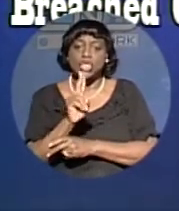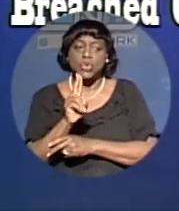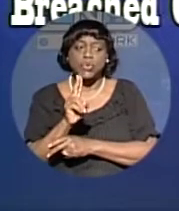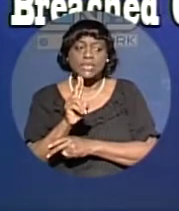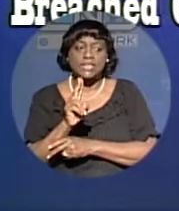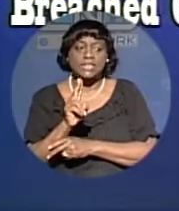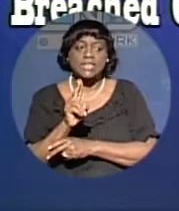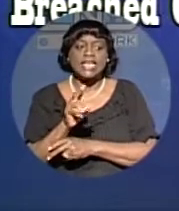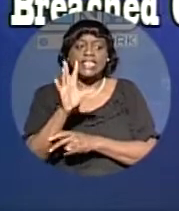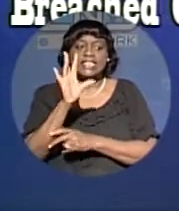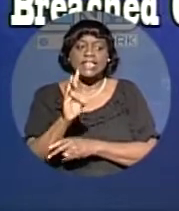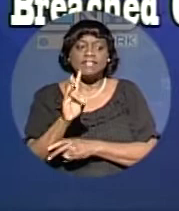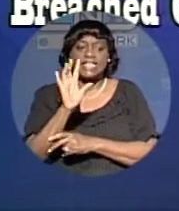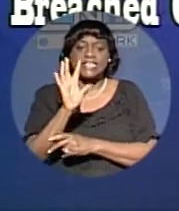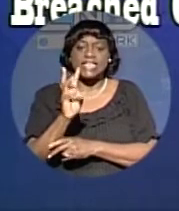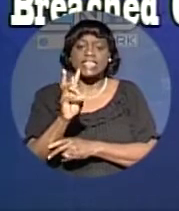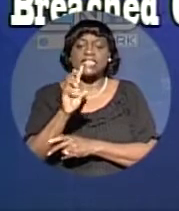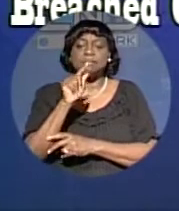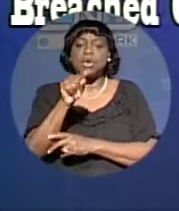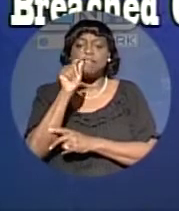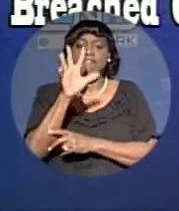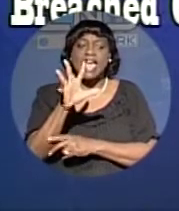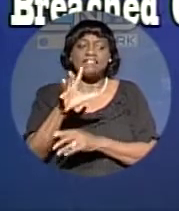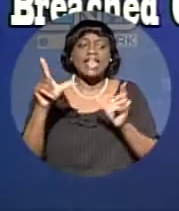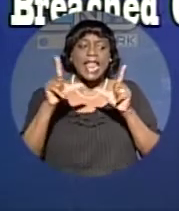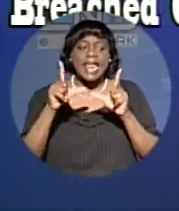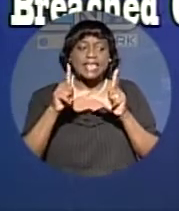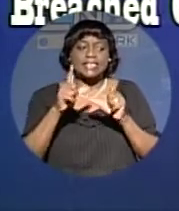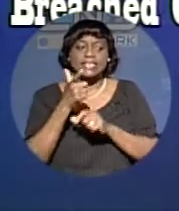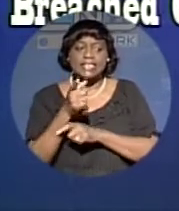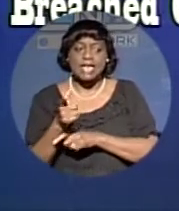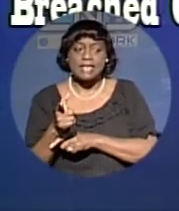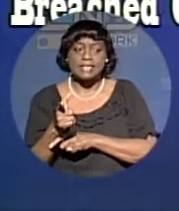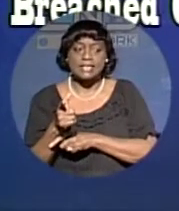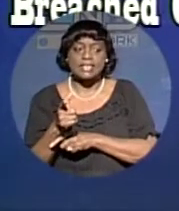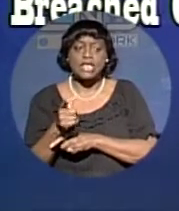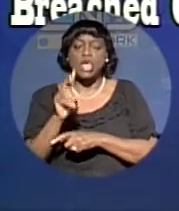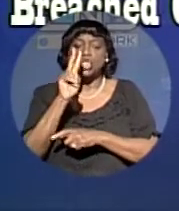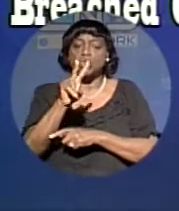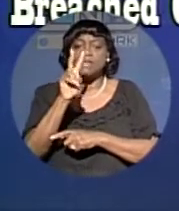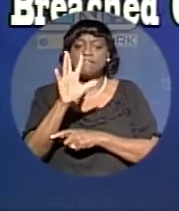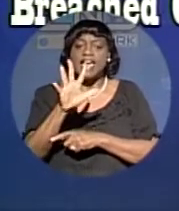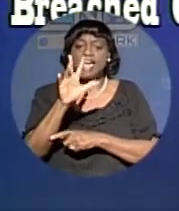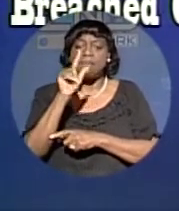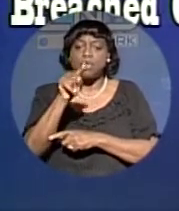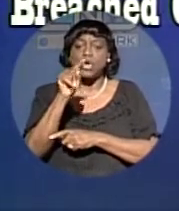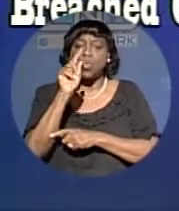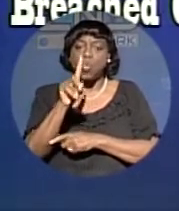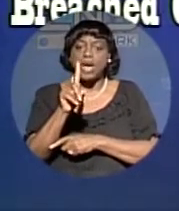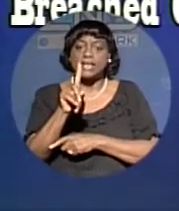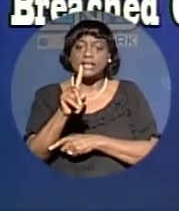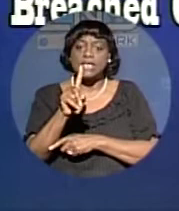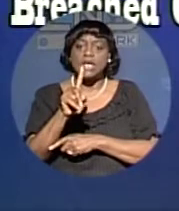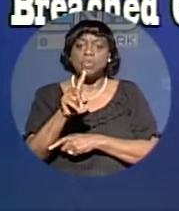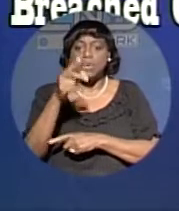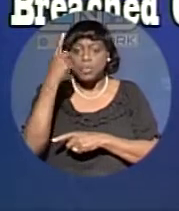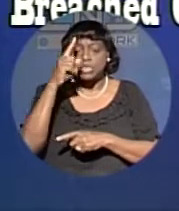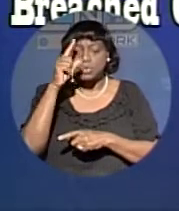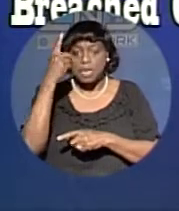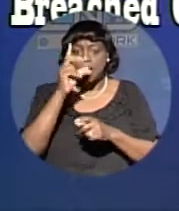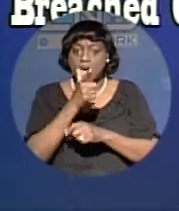surveyed, 76.5% had licensed shotguns. However, 25.1% were used primarily for